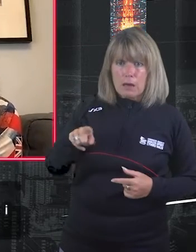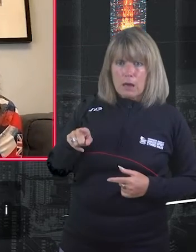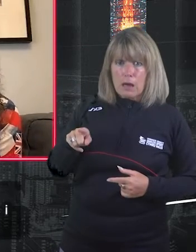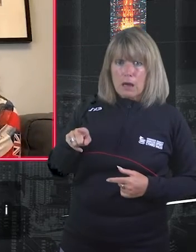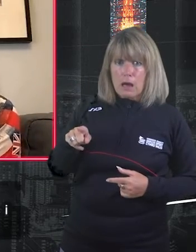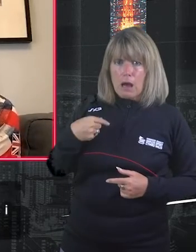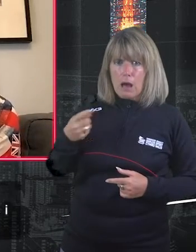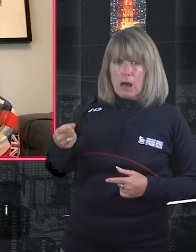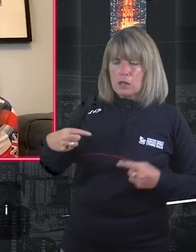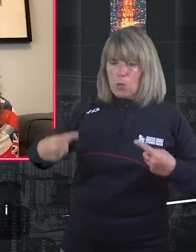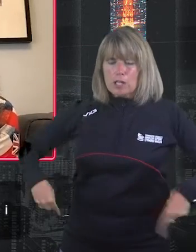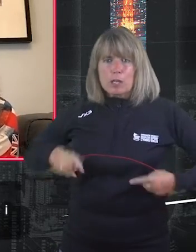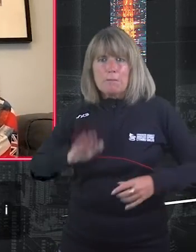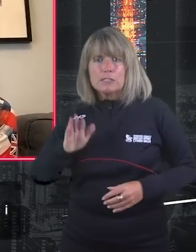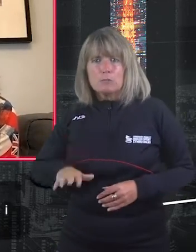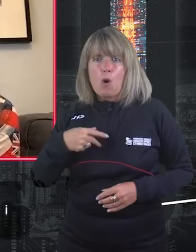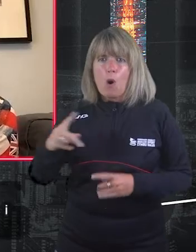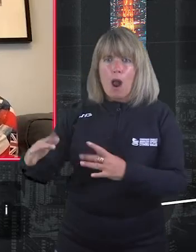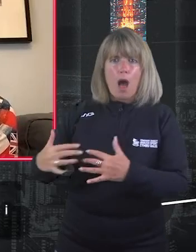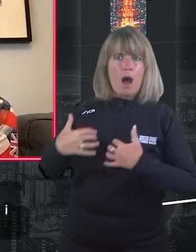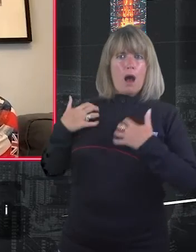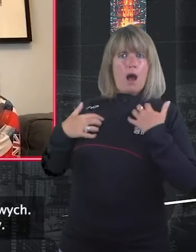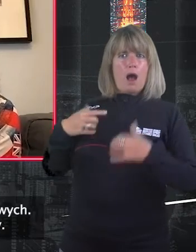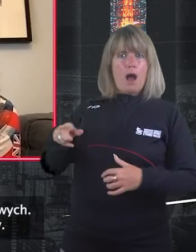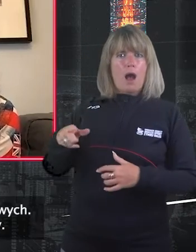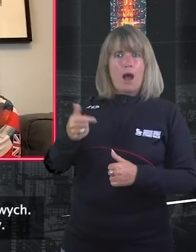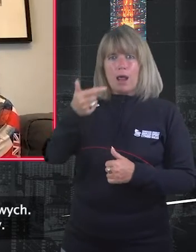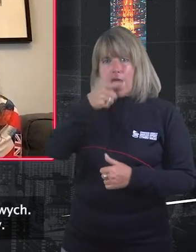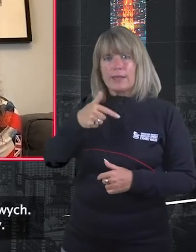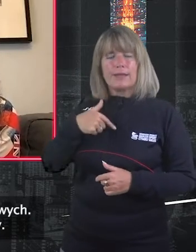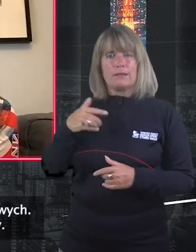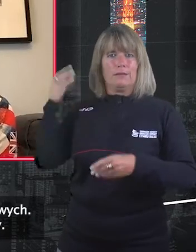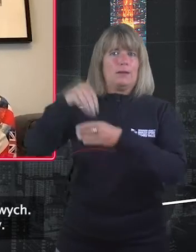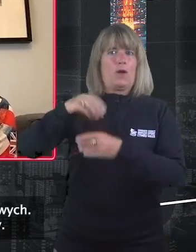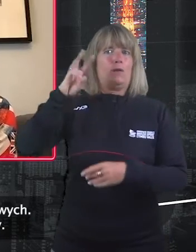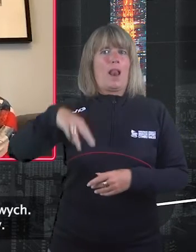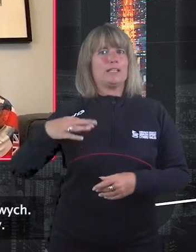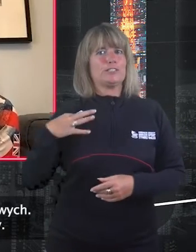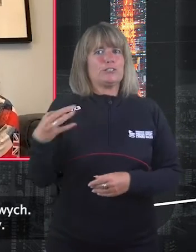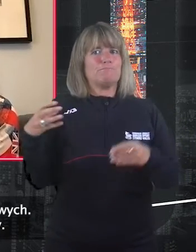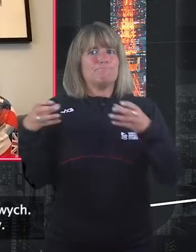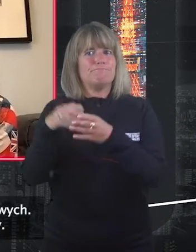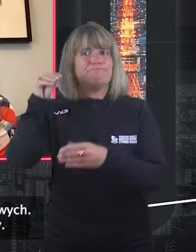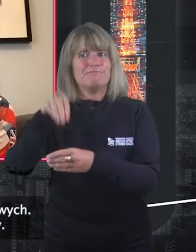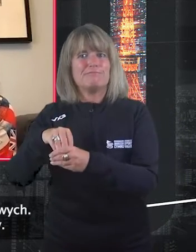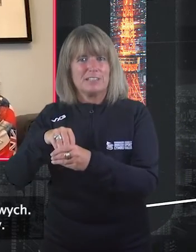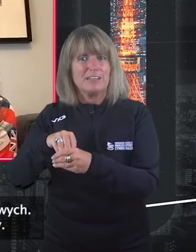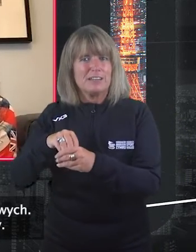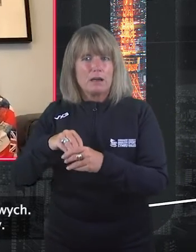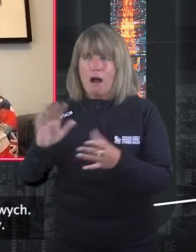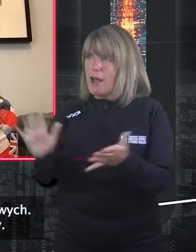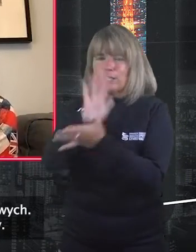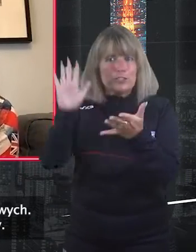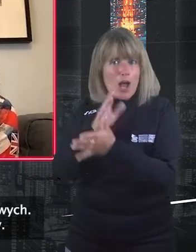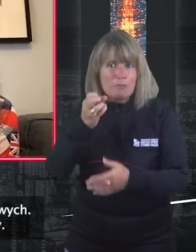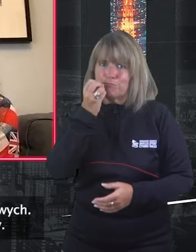she can play, surely I can. And I straight away got into wheelchair basketball and, you know, was fortunate enough to represent Wales in that and